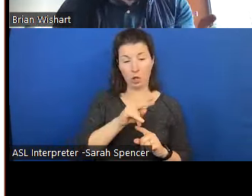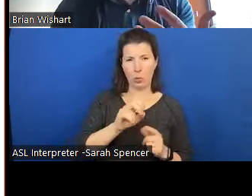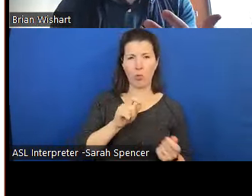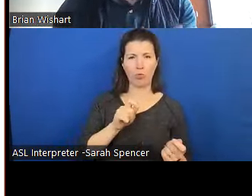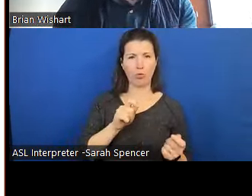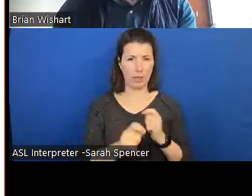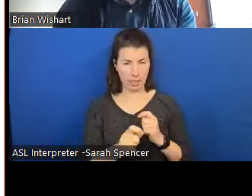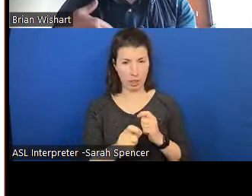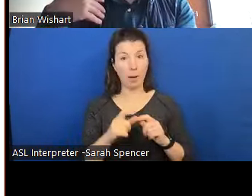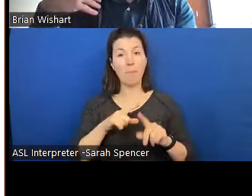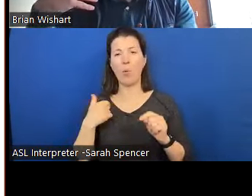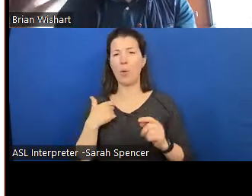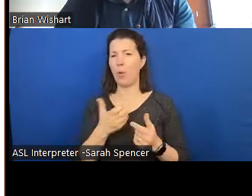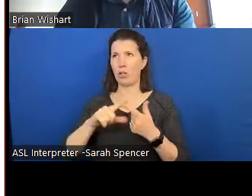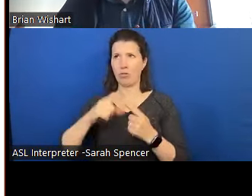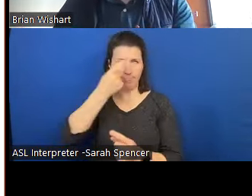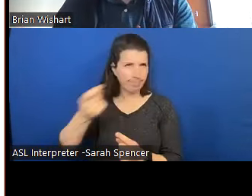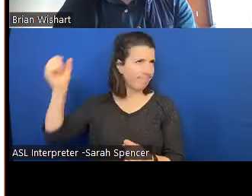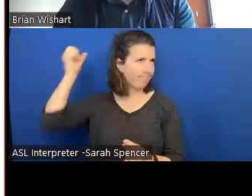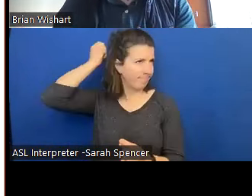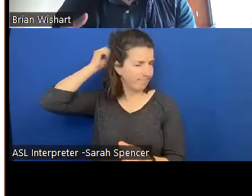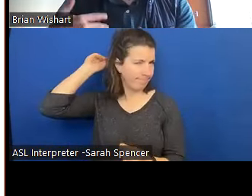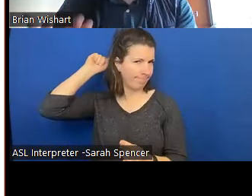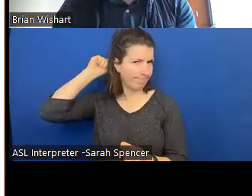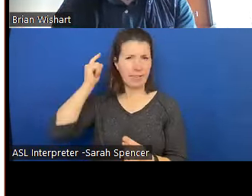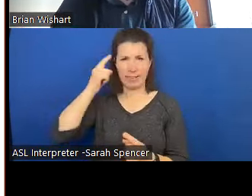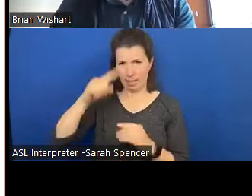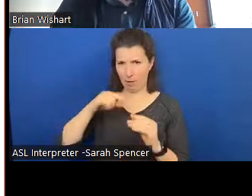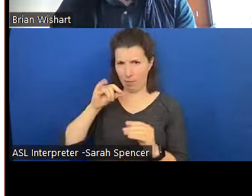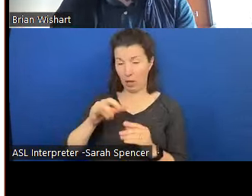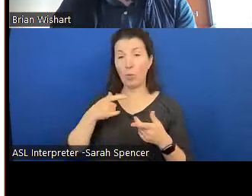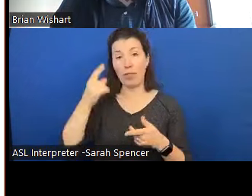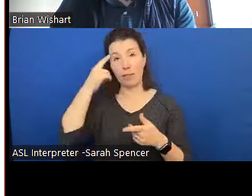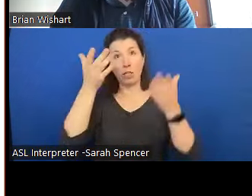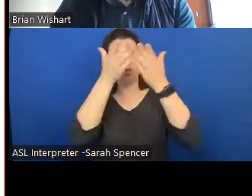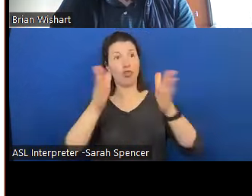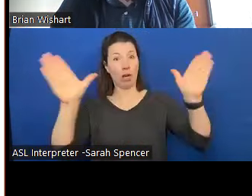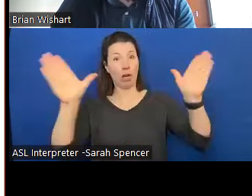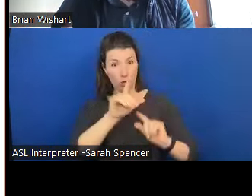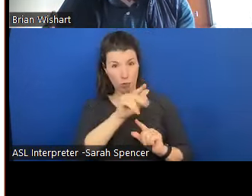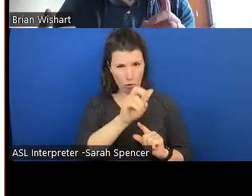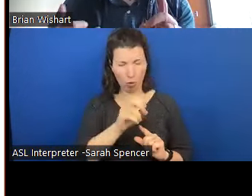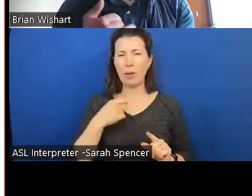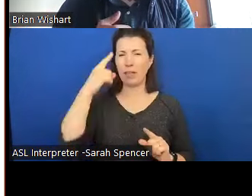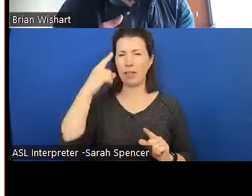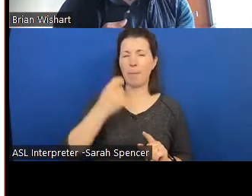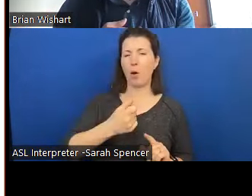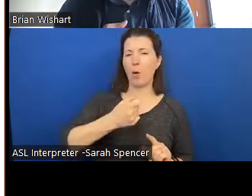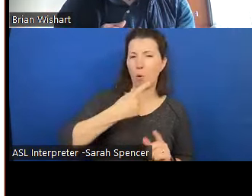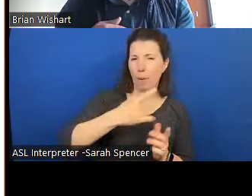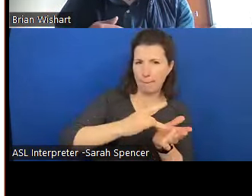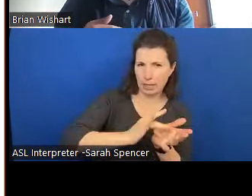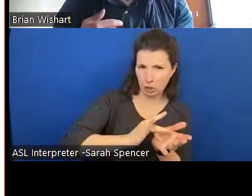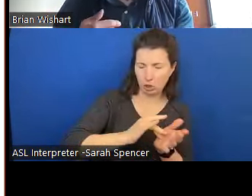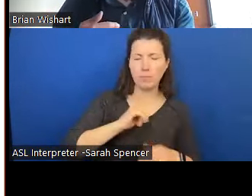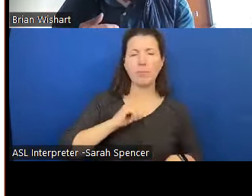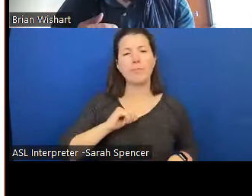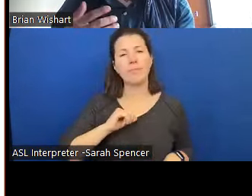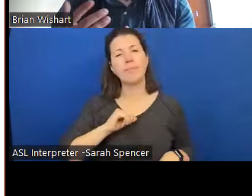But we want to think about that. So when we think about generalized tone, that's where we think about our oral medications. So first line is typically something